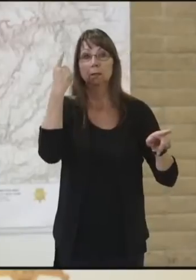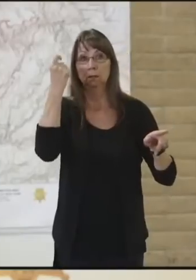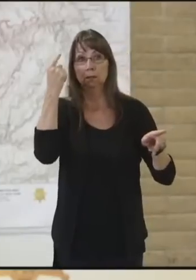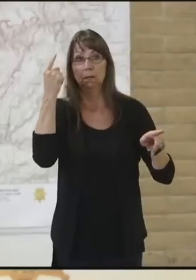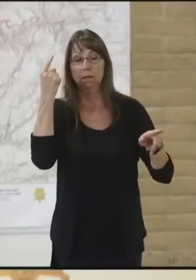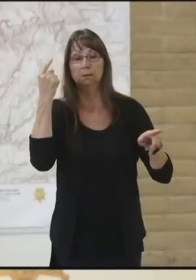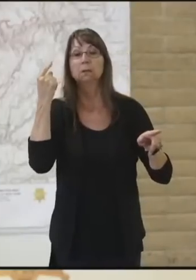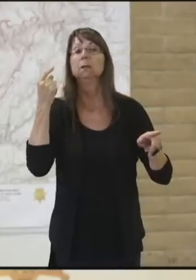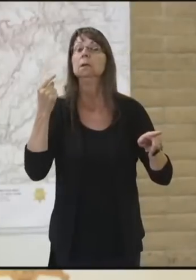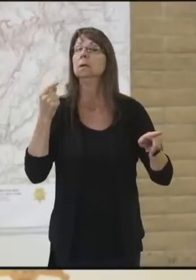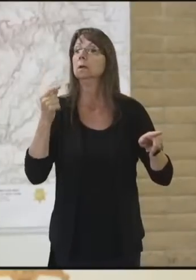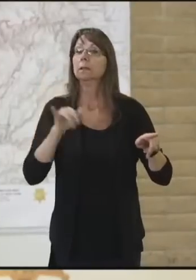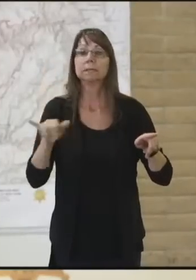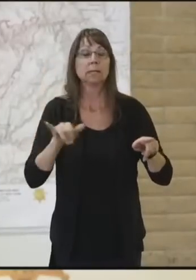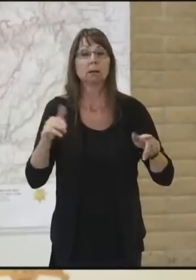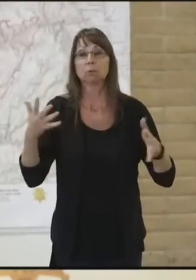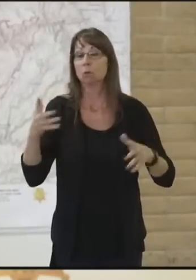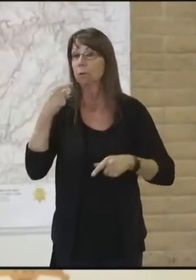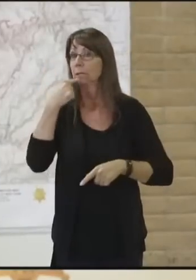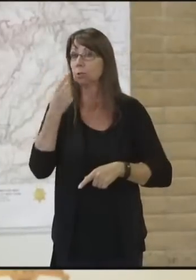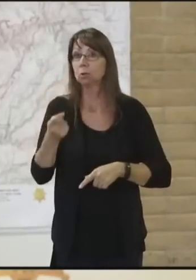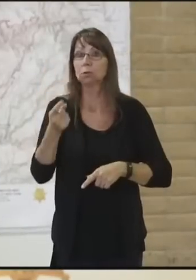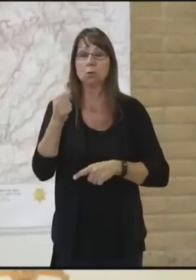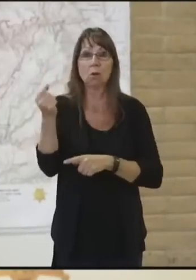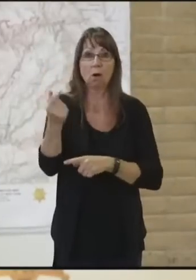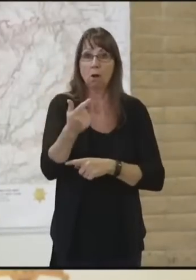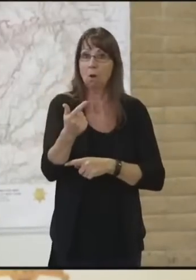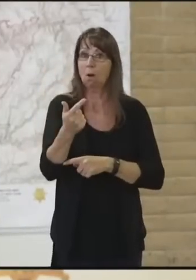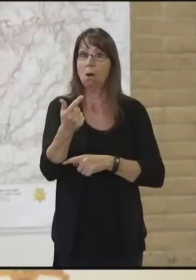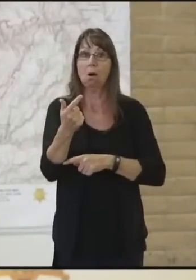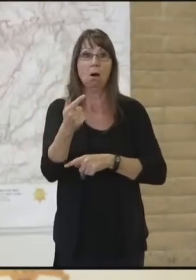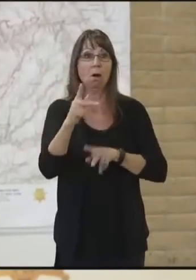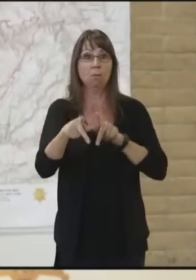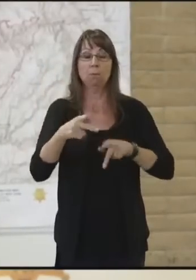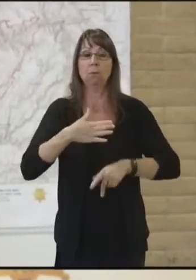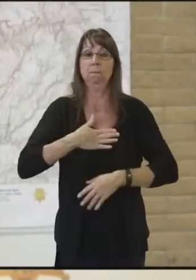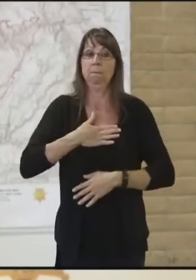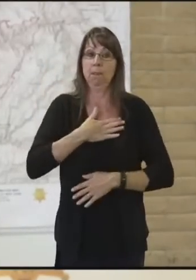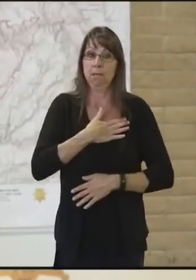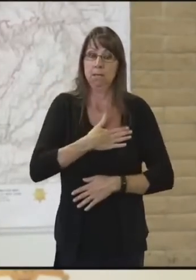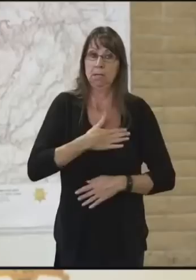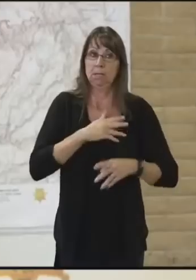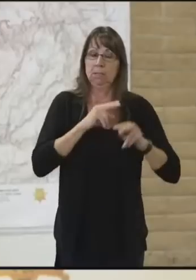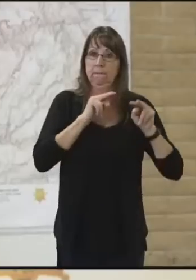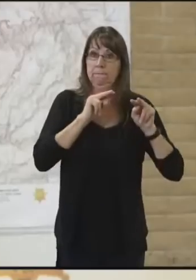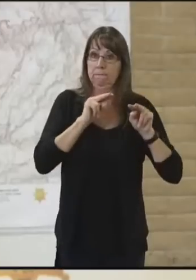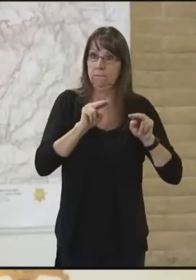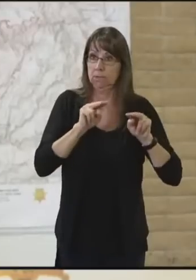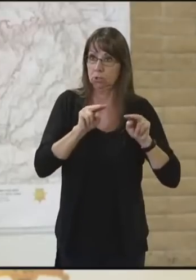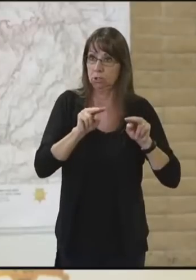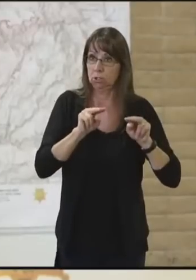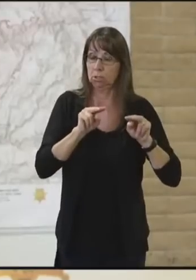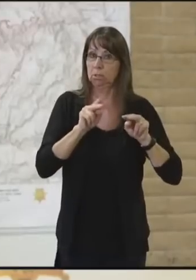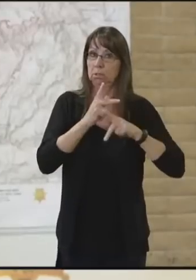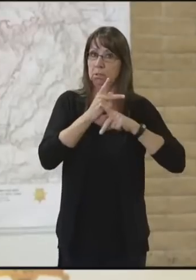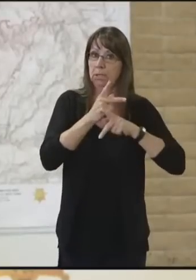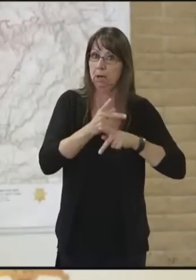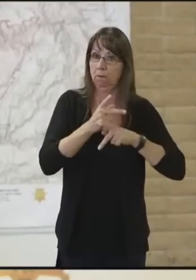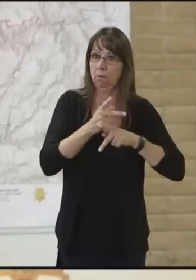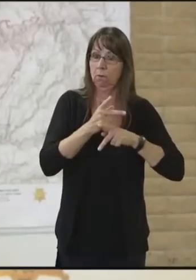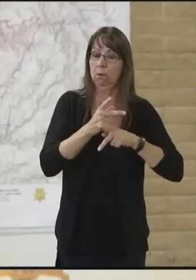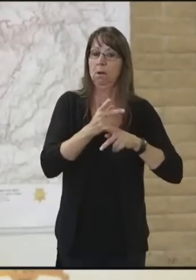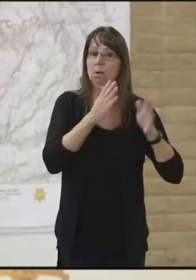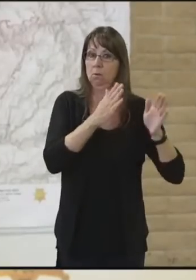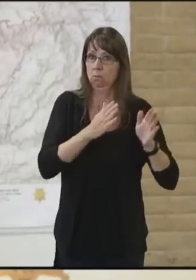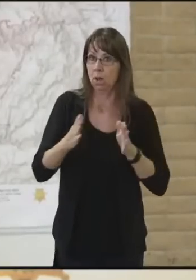to be vigilant and continue to watch what is happening with our fire. But with that said,